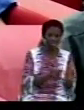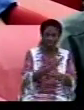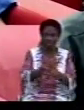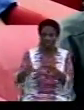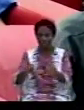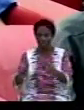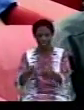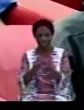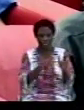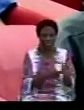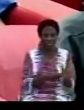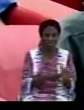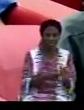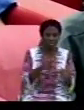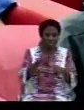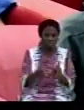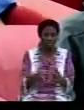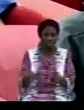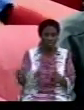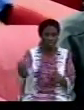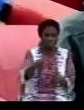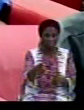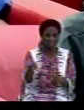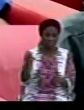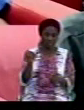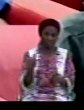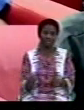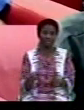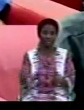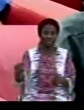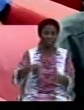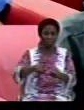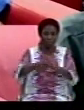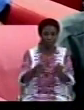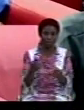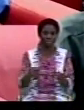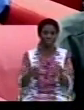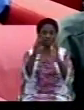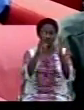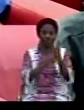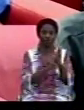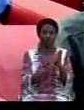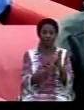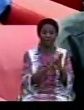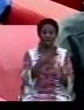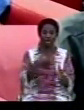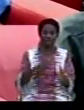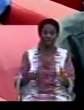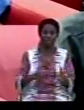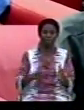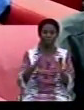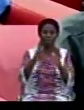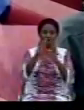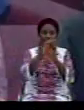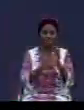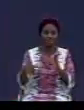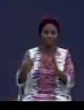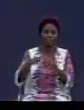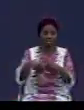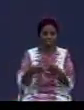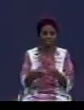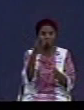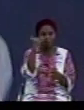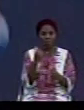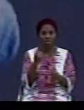themselves, they break the rule and the commandments they give. Why? They know what's